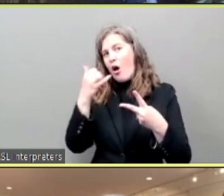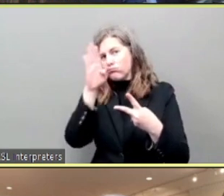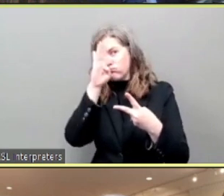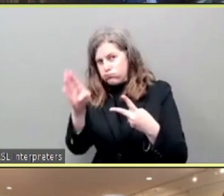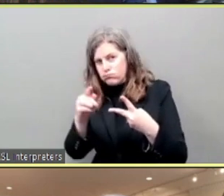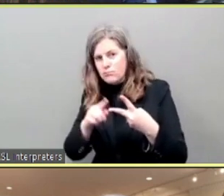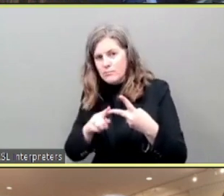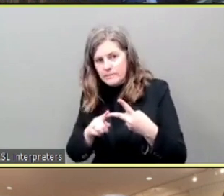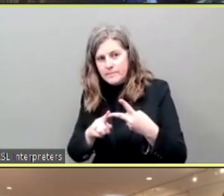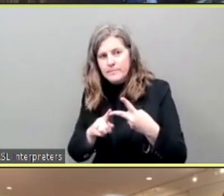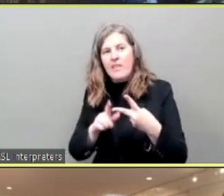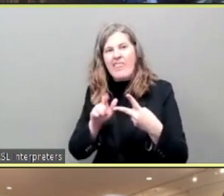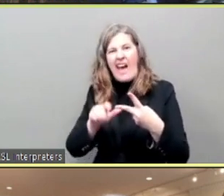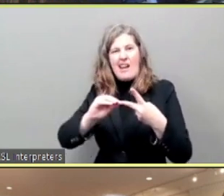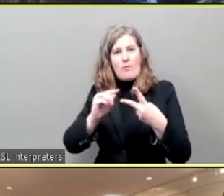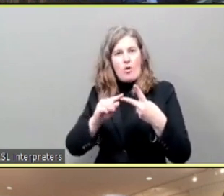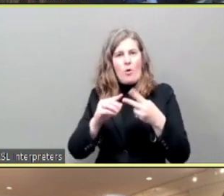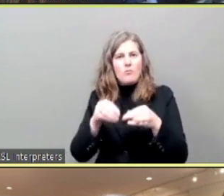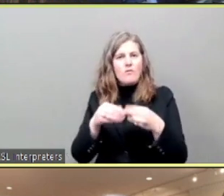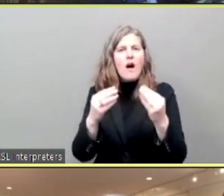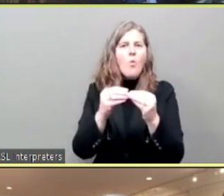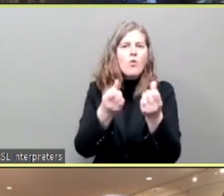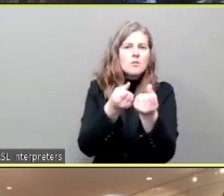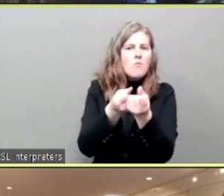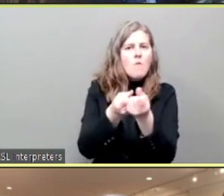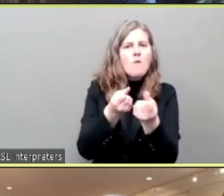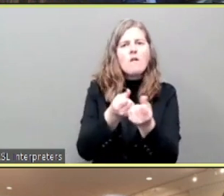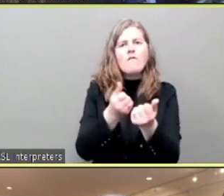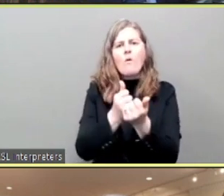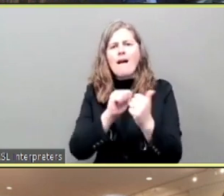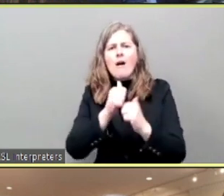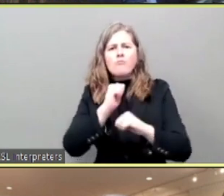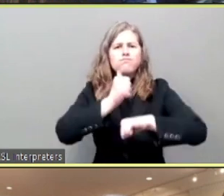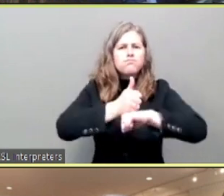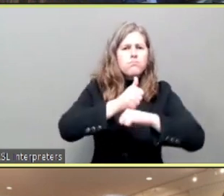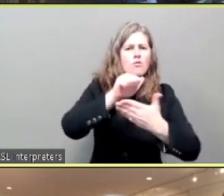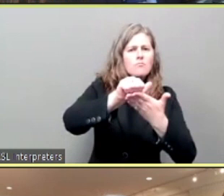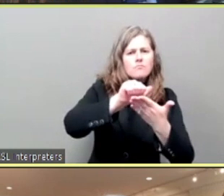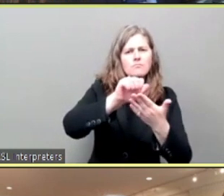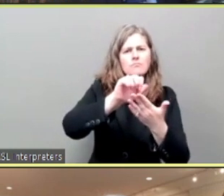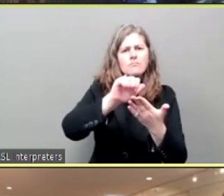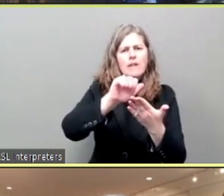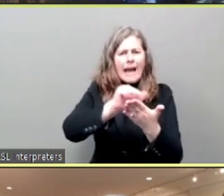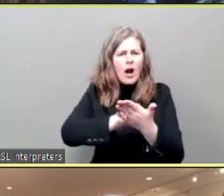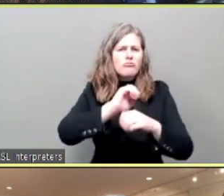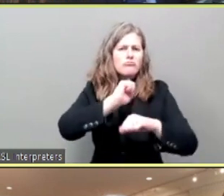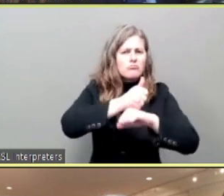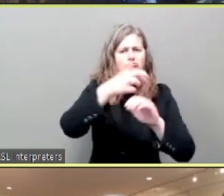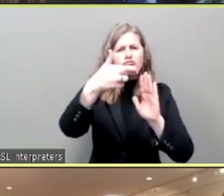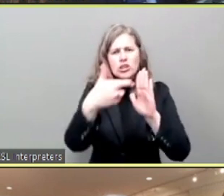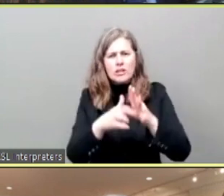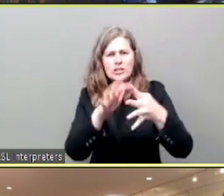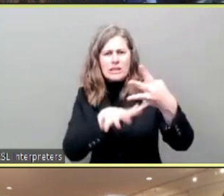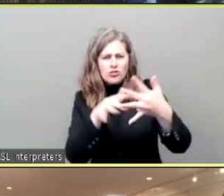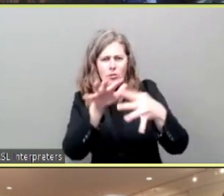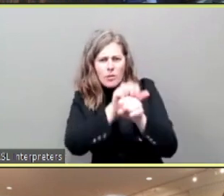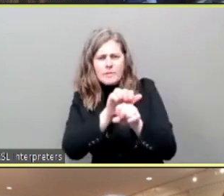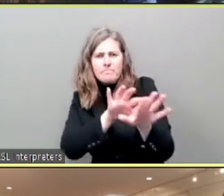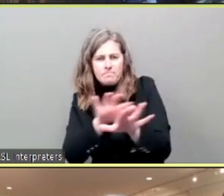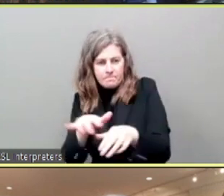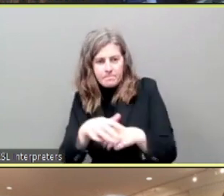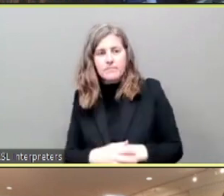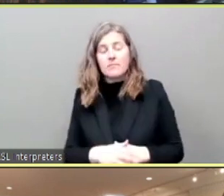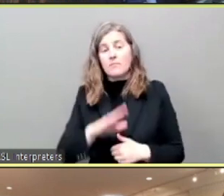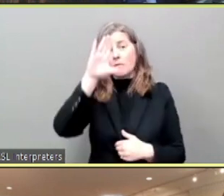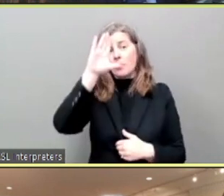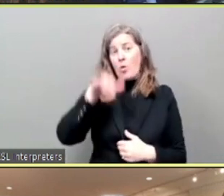1-800-432-2080. And that number will provide you with support with registration and scheduling. Also know that